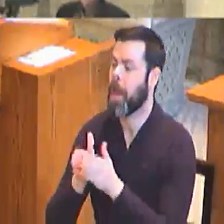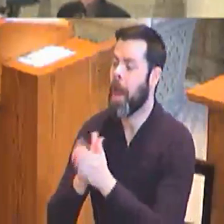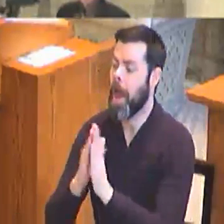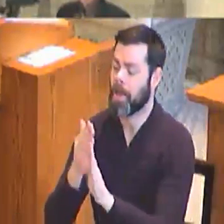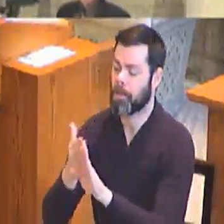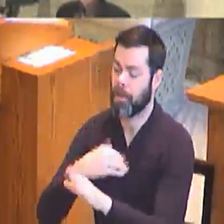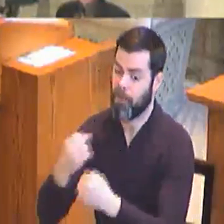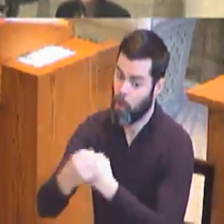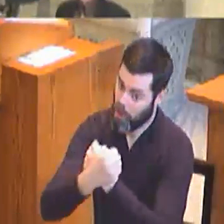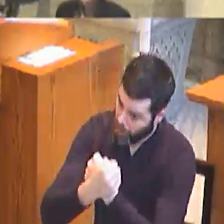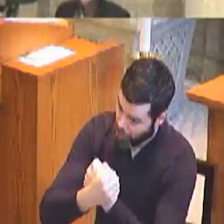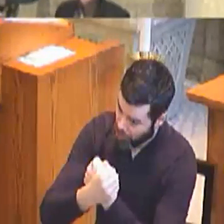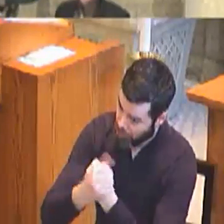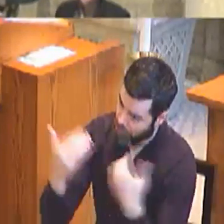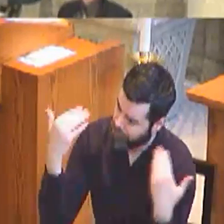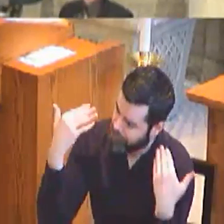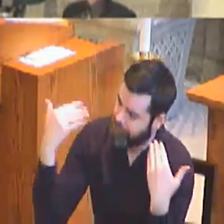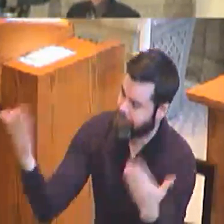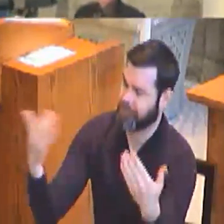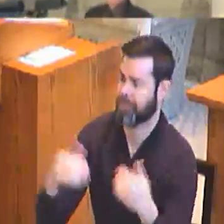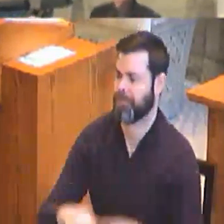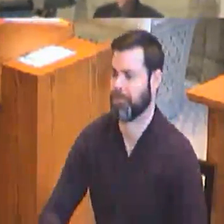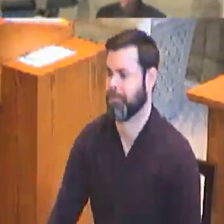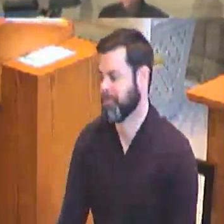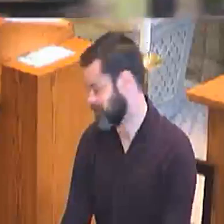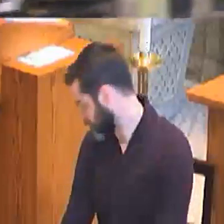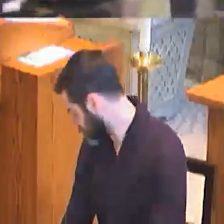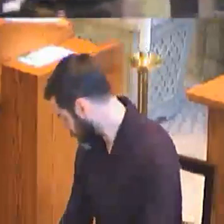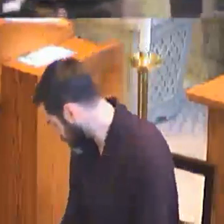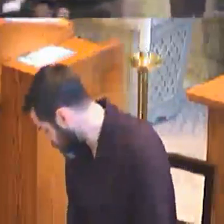we hug. Let's do that right now, okay?